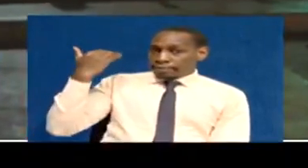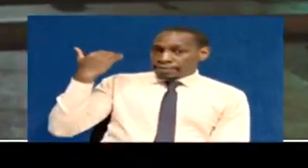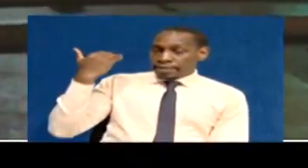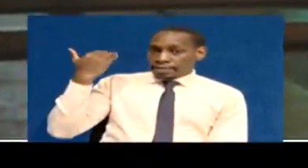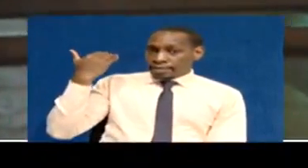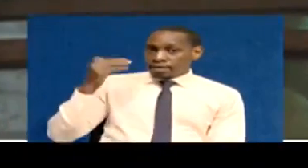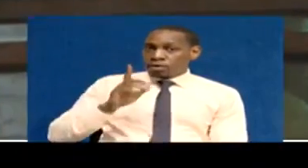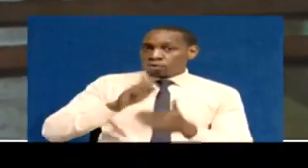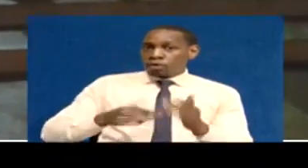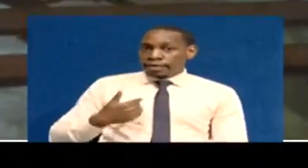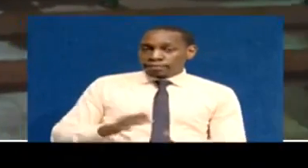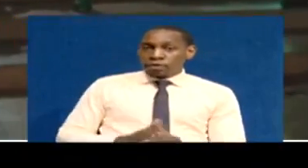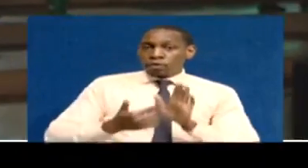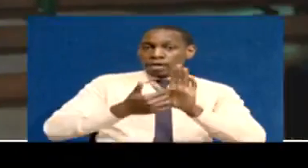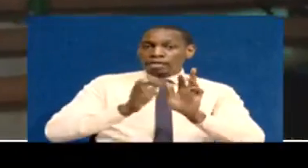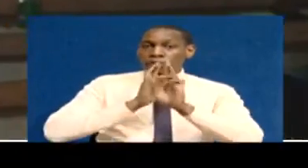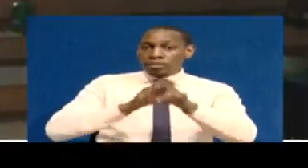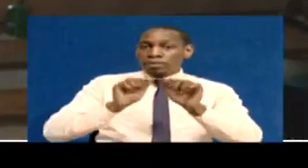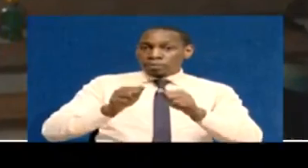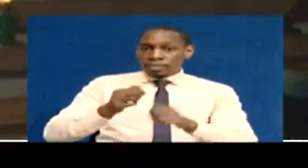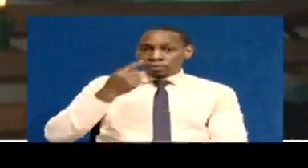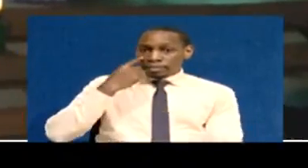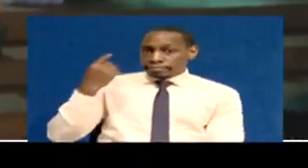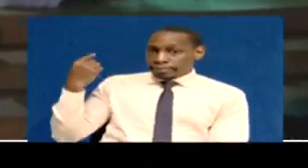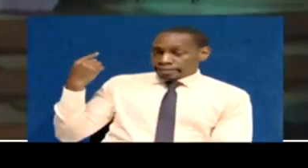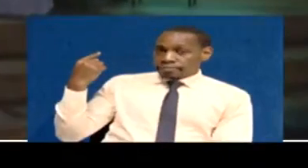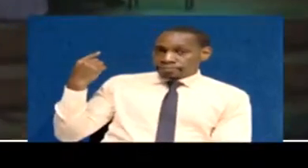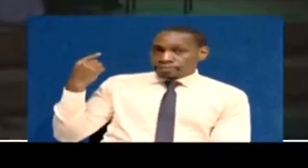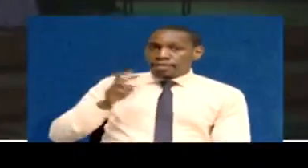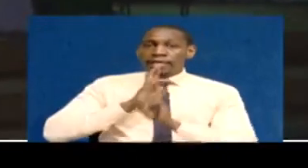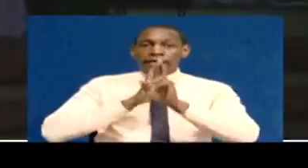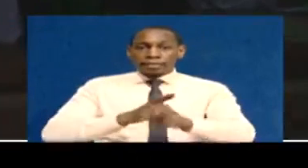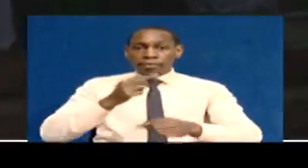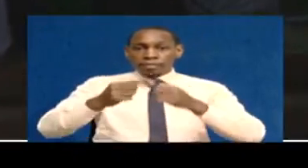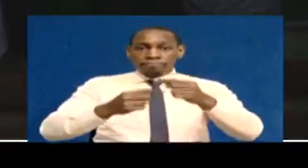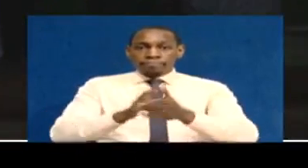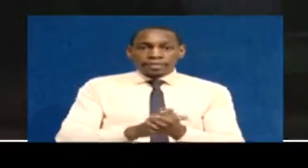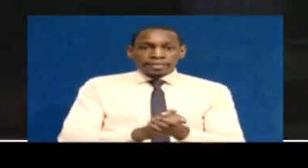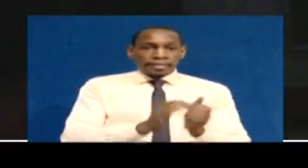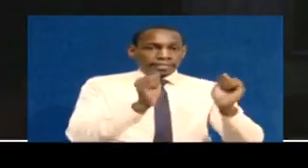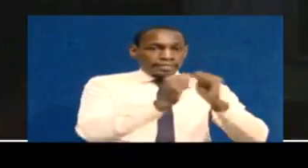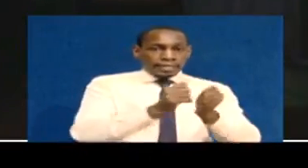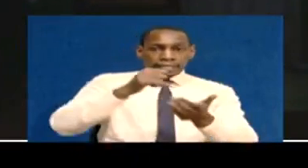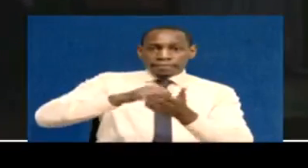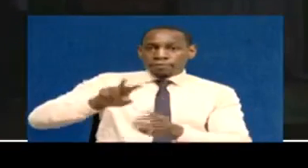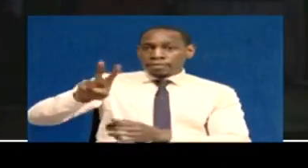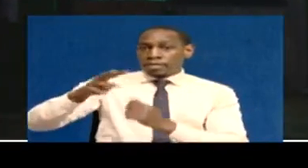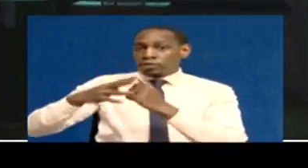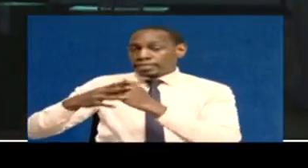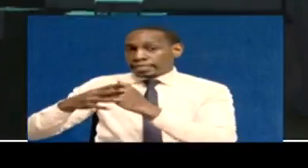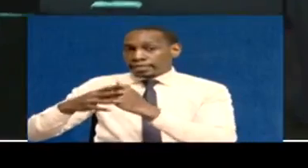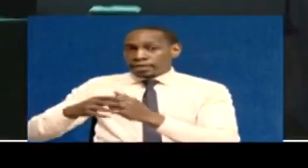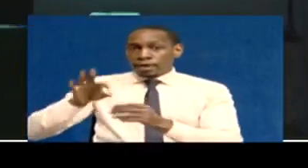is the beaming of the results. As you can see right now, the reporting is at 10 of the